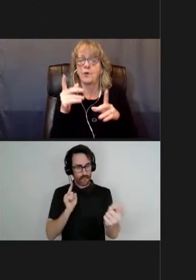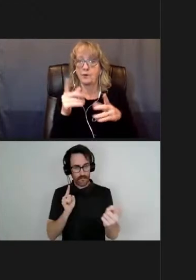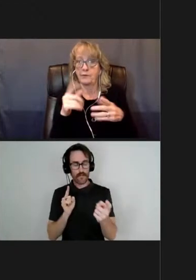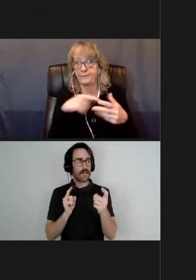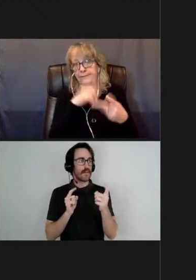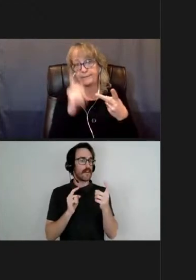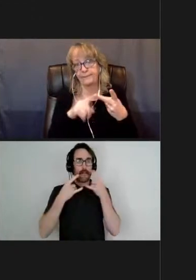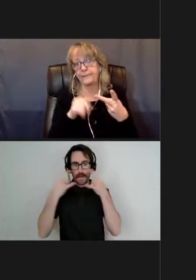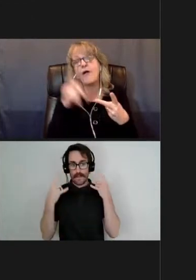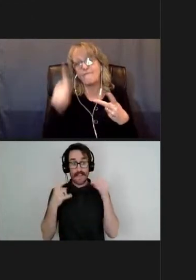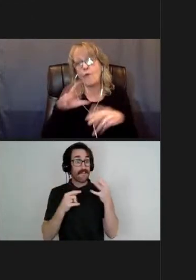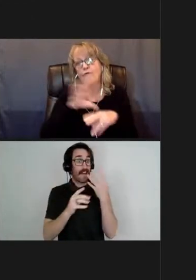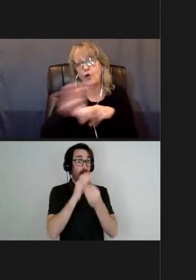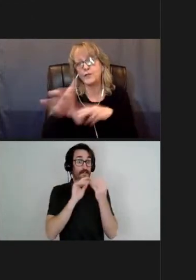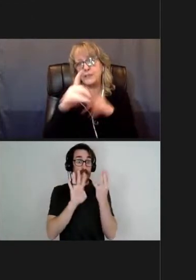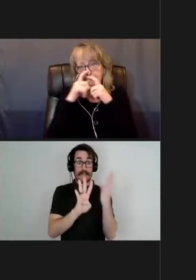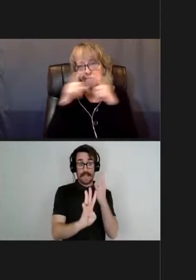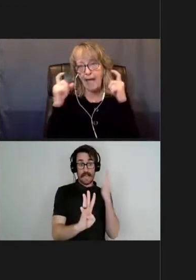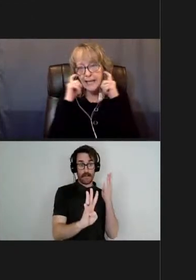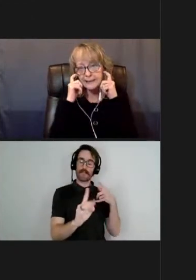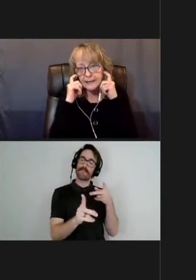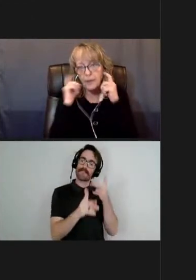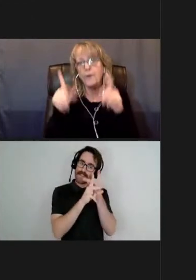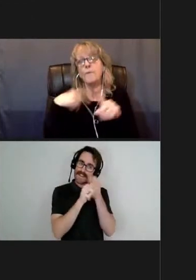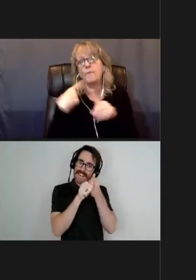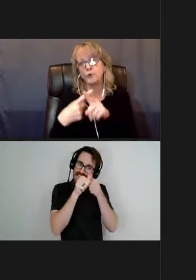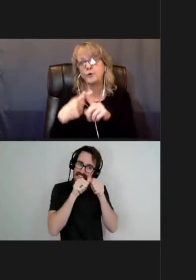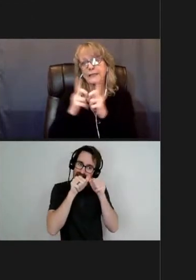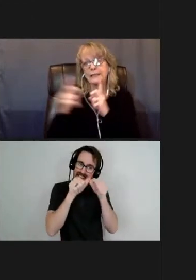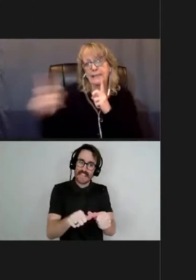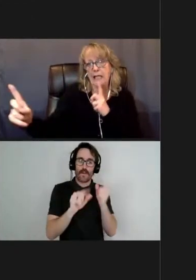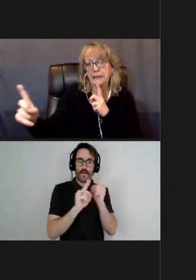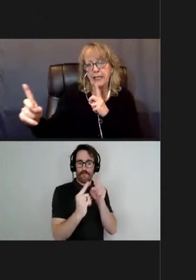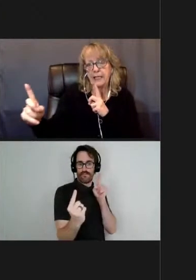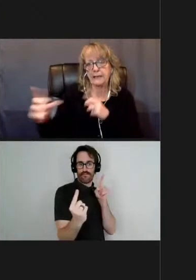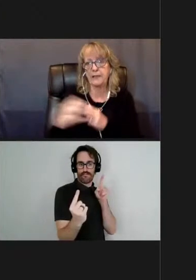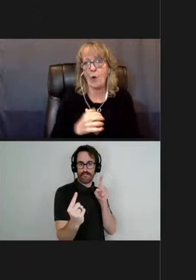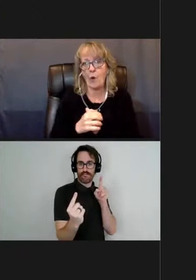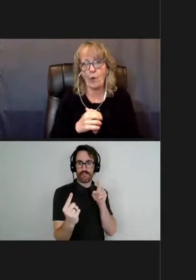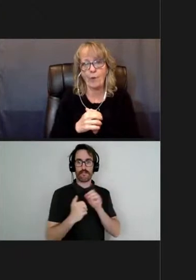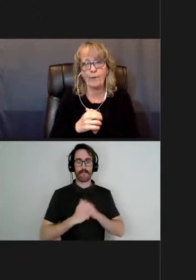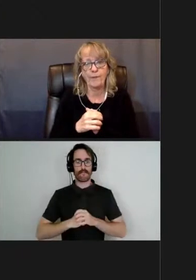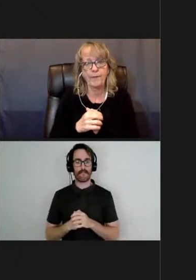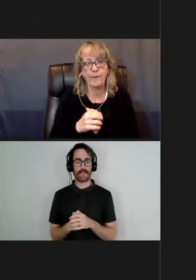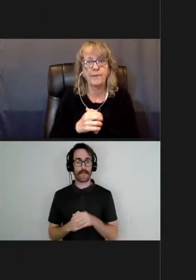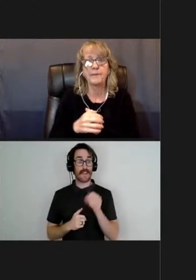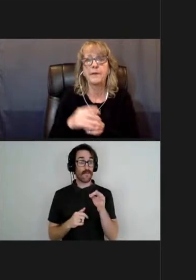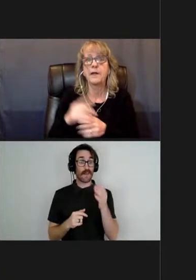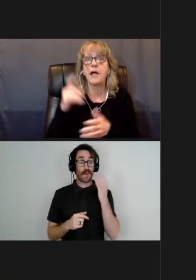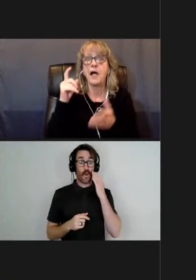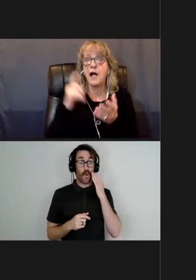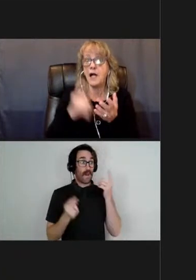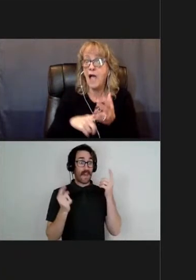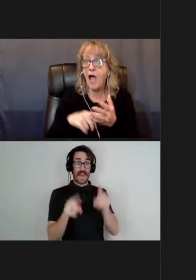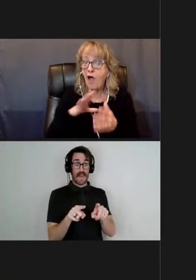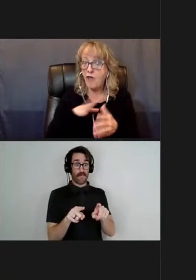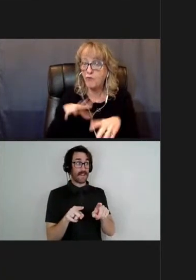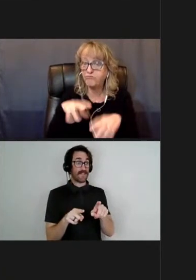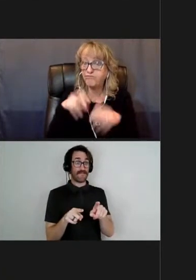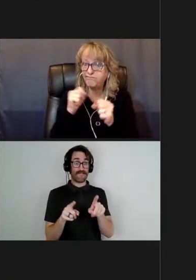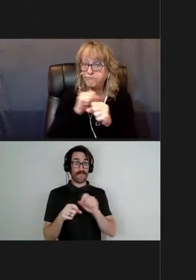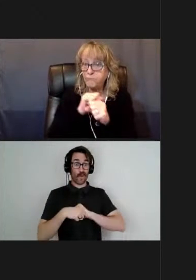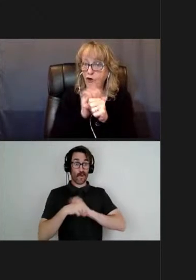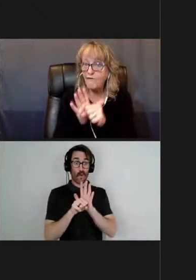they have two or more cases of COVID, to contact us so that we understand or can investigate a potential workplace outbreak